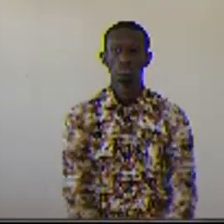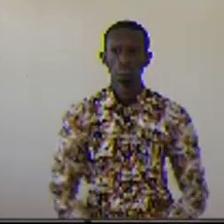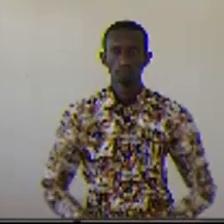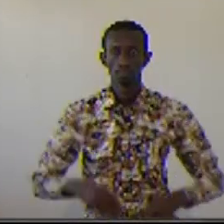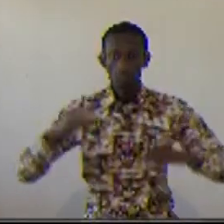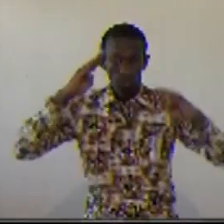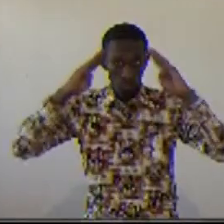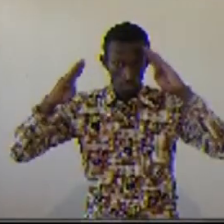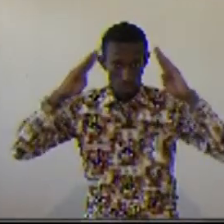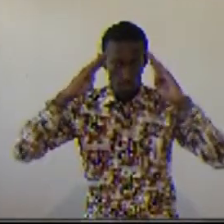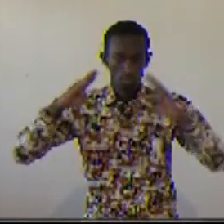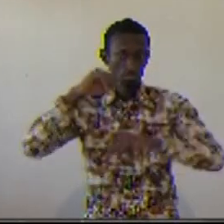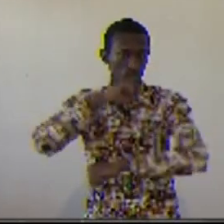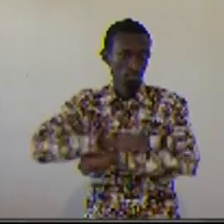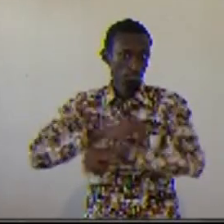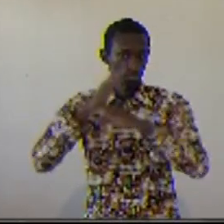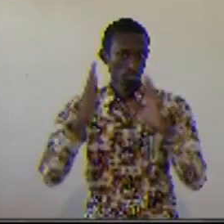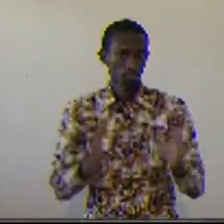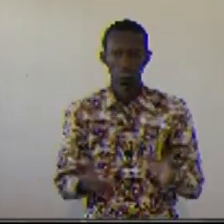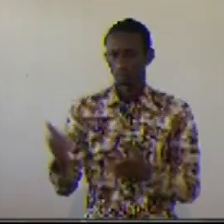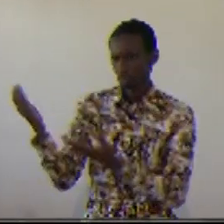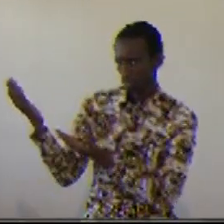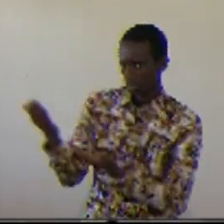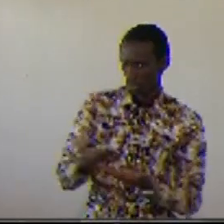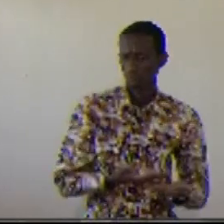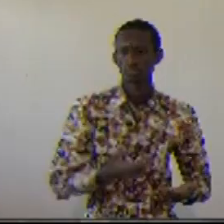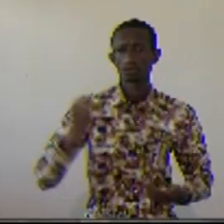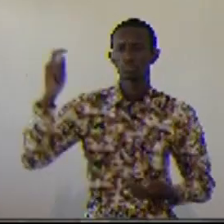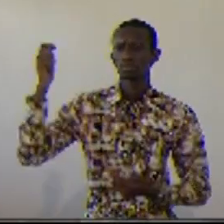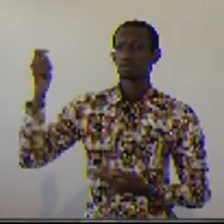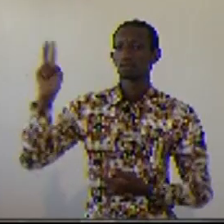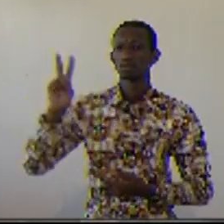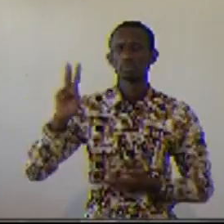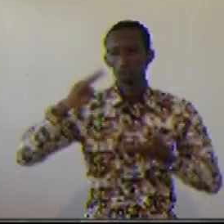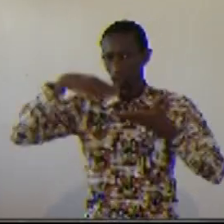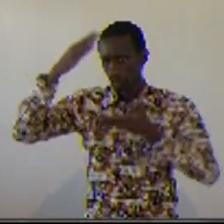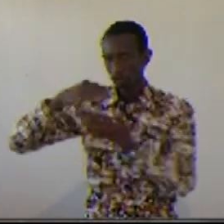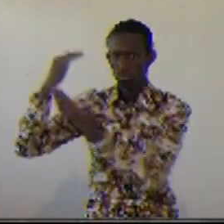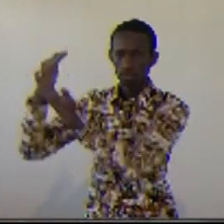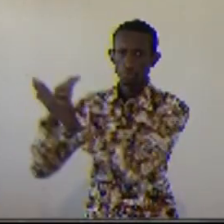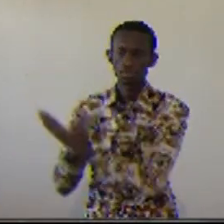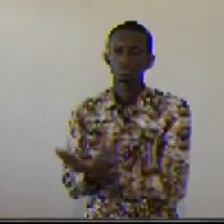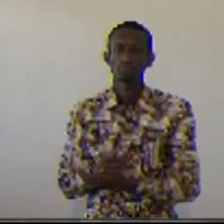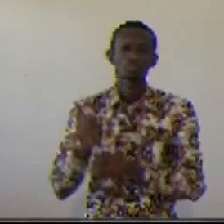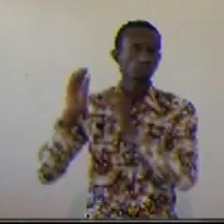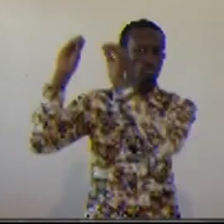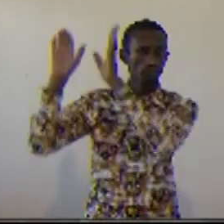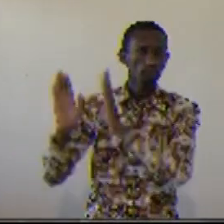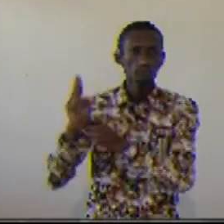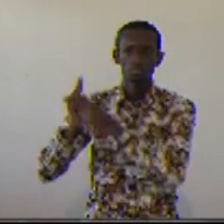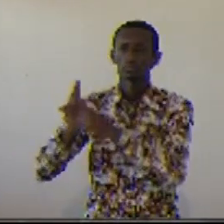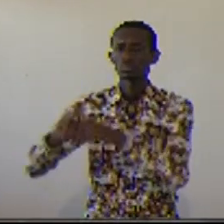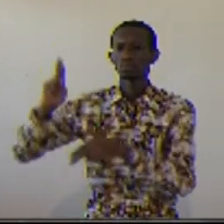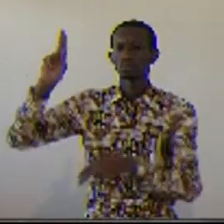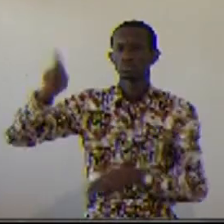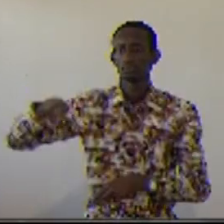Hello, dear students. Welcome back to this TV Learning Series program. I'm teacher Patrick, and this time